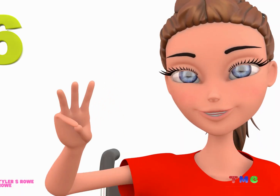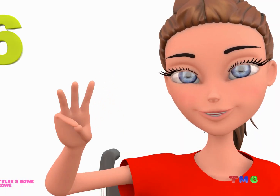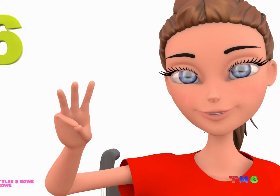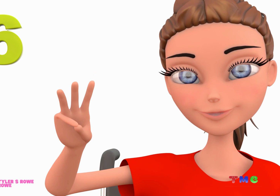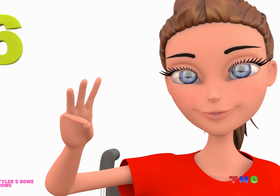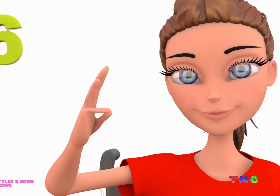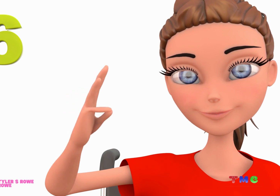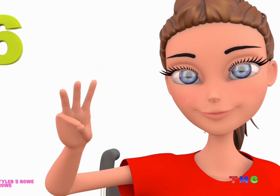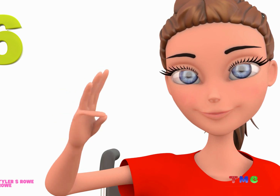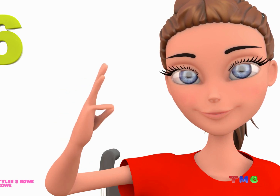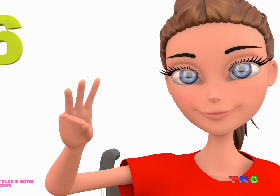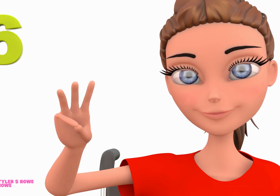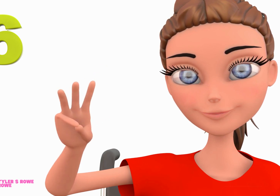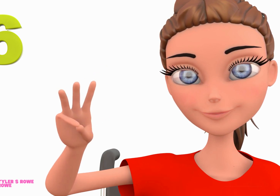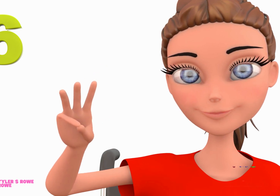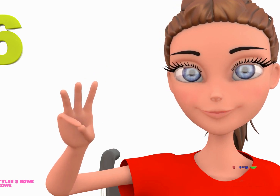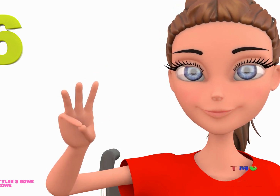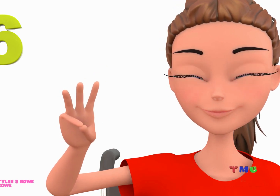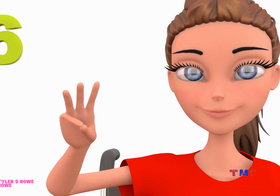16,